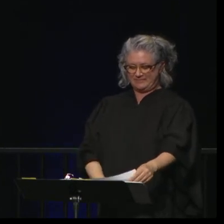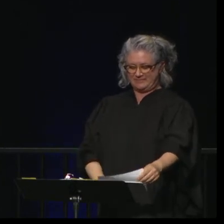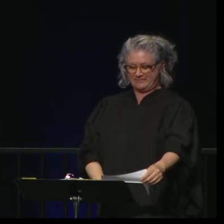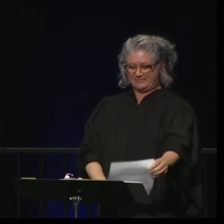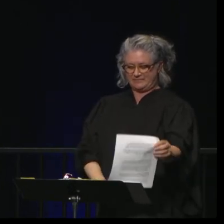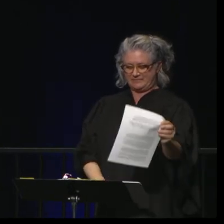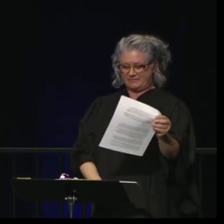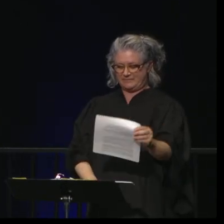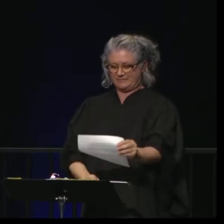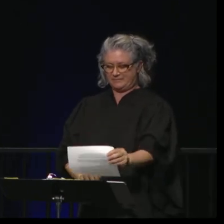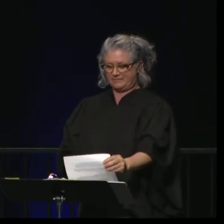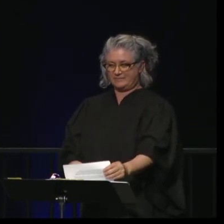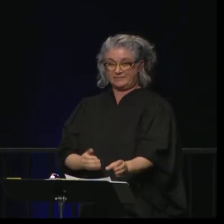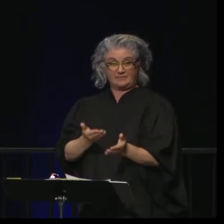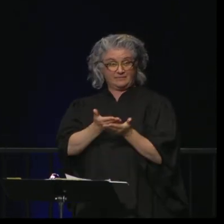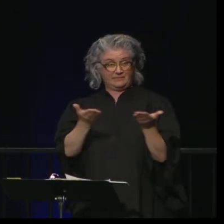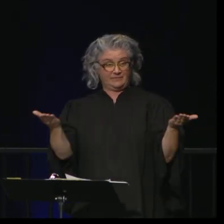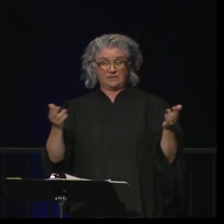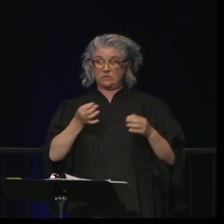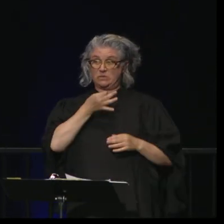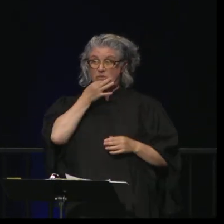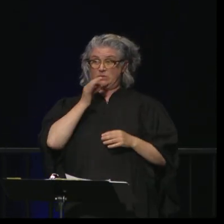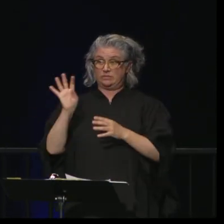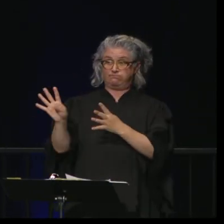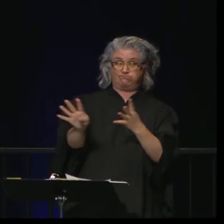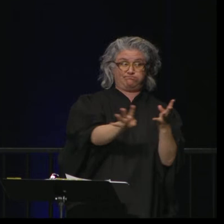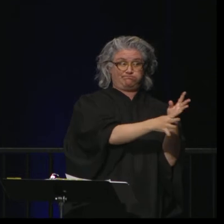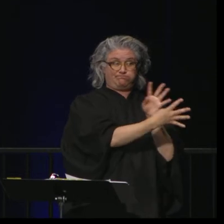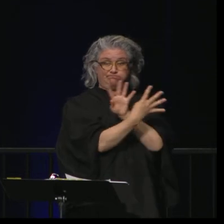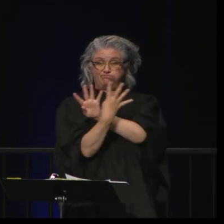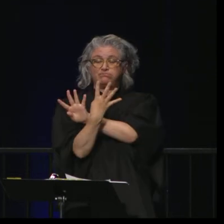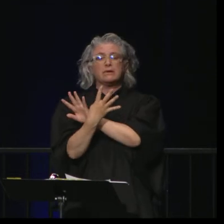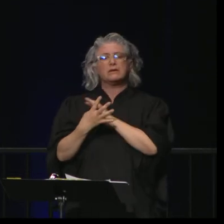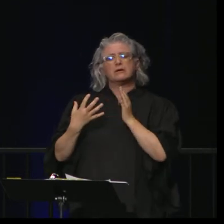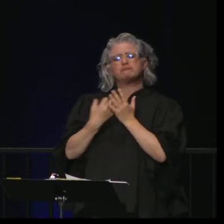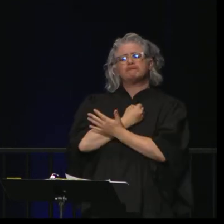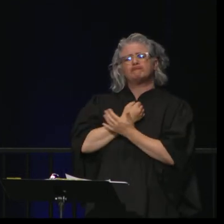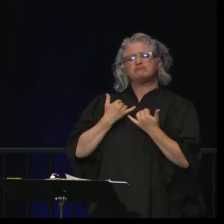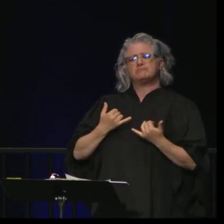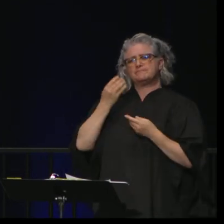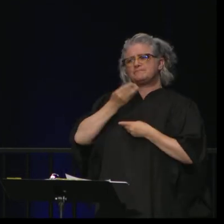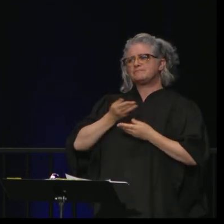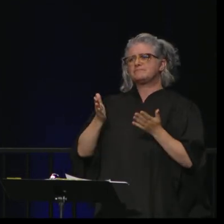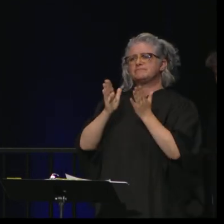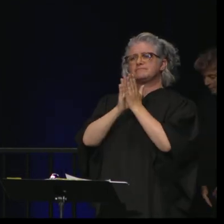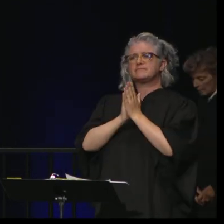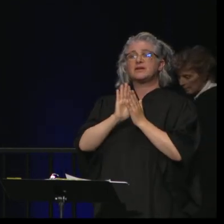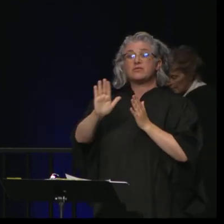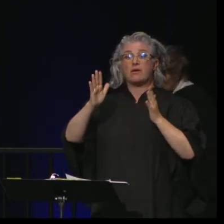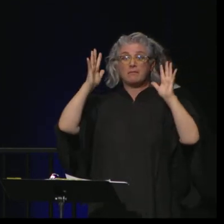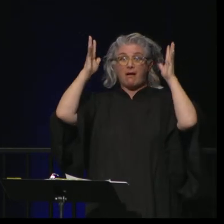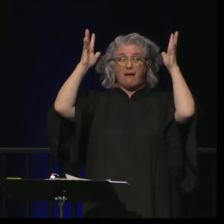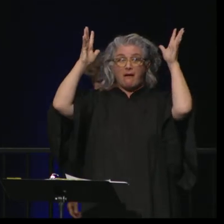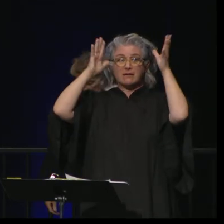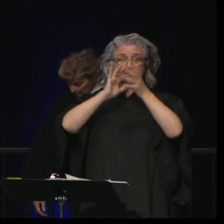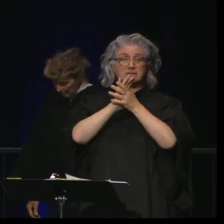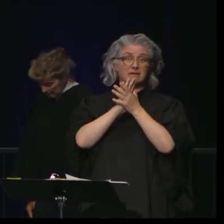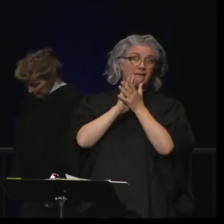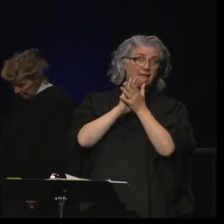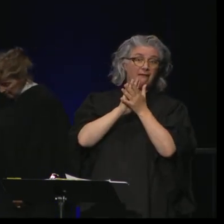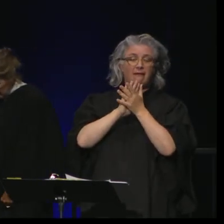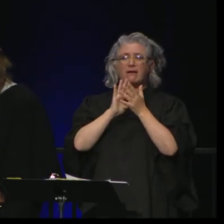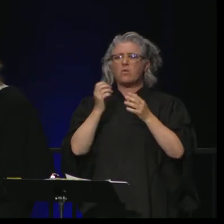As our graduands prepare to come forward, I will take this opportunity to request that you hold your applause until